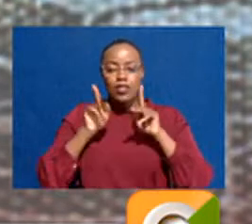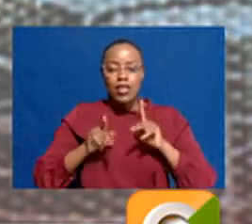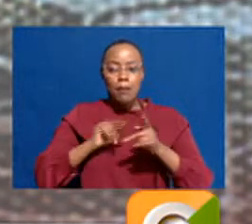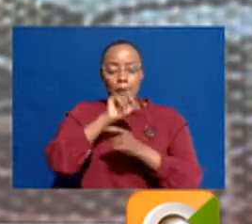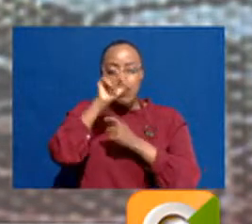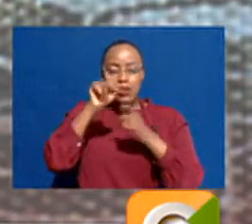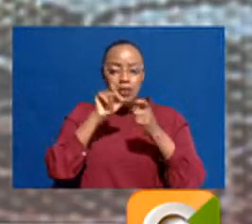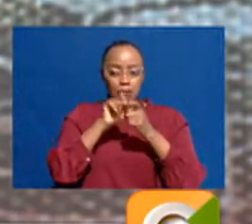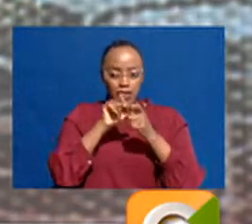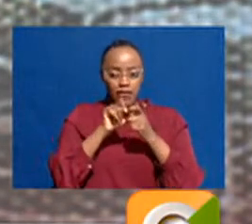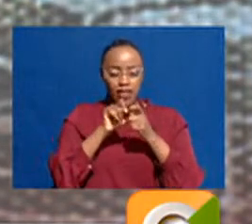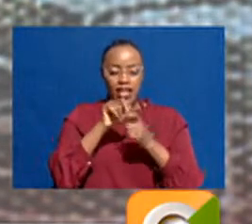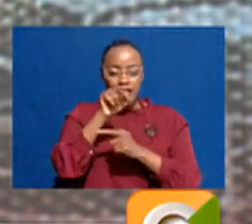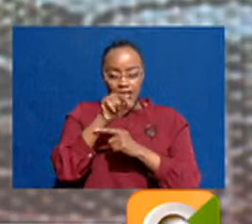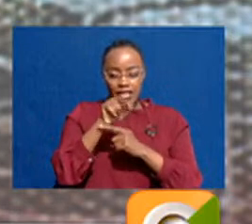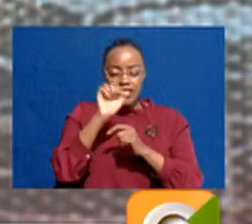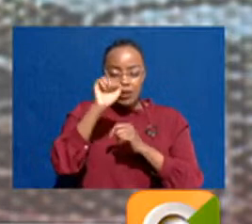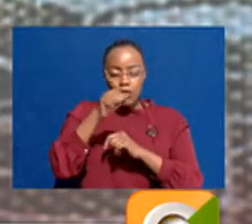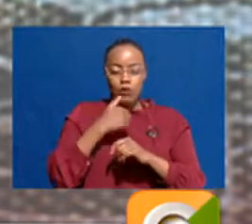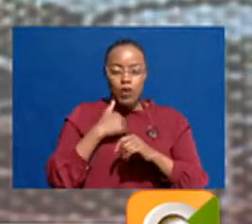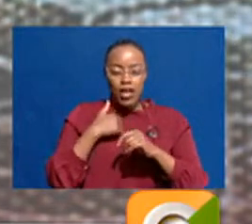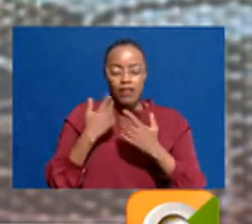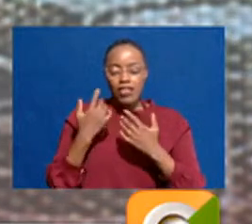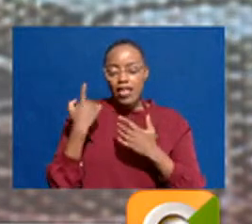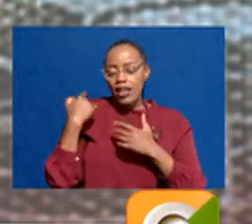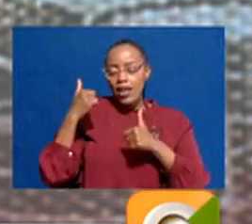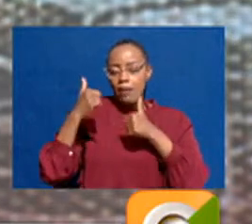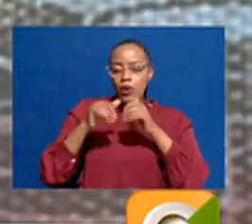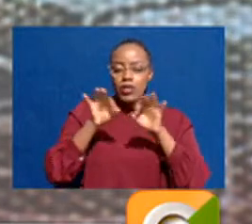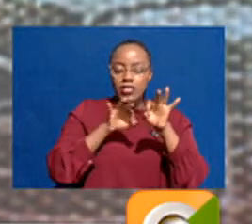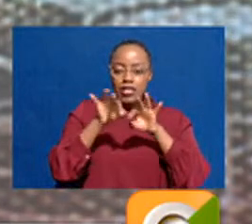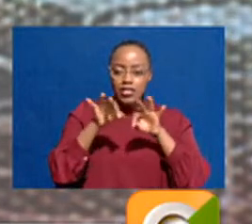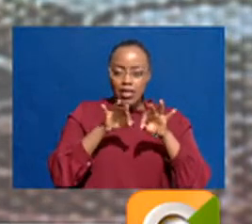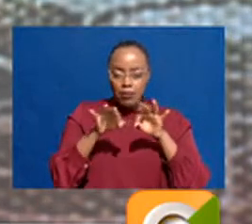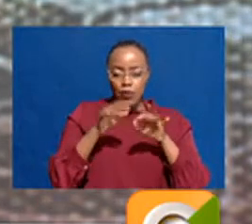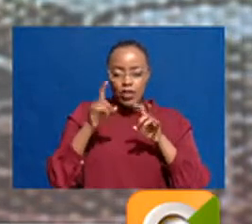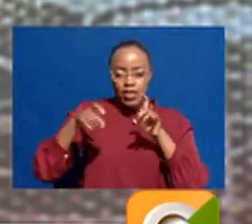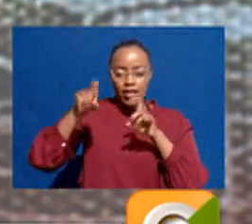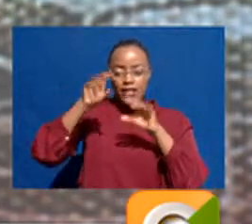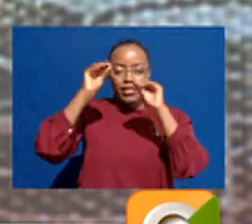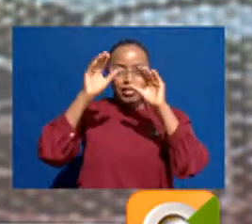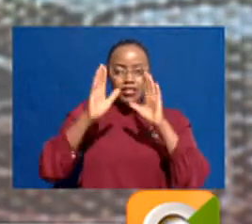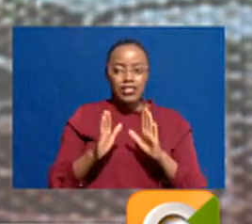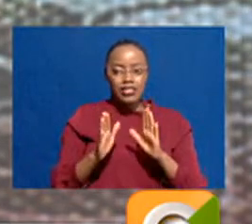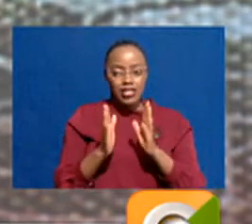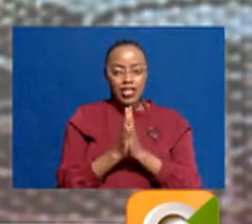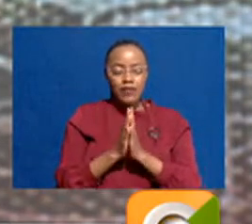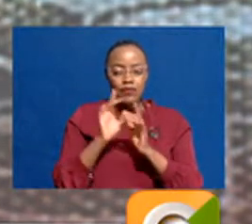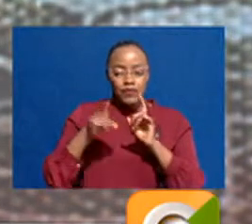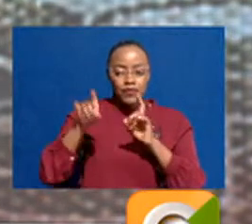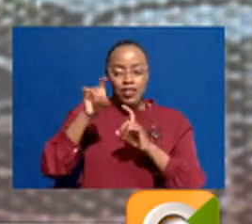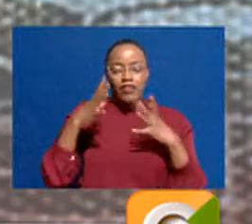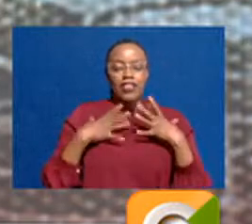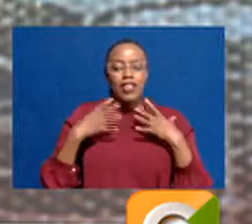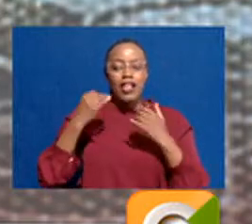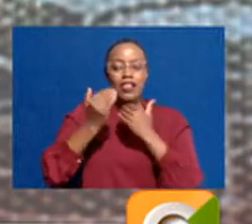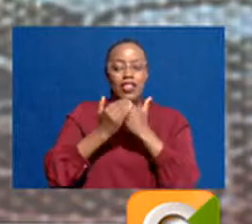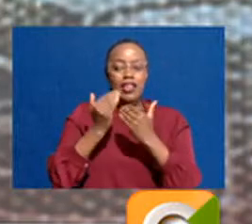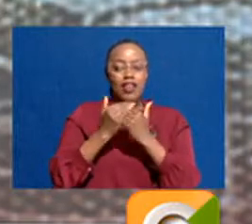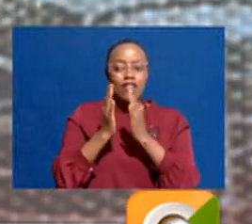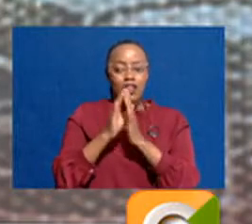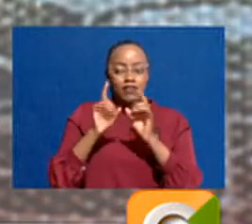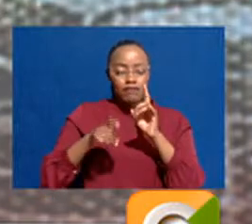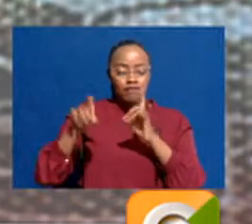Specifically, the bigger number is explained by increasing teachers, increasing the healthcare, and